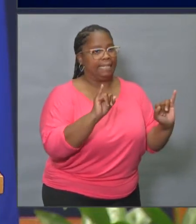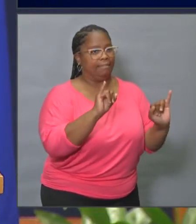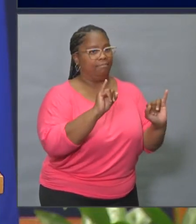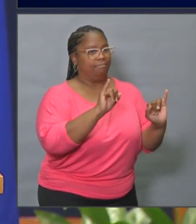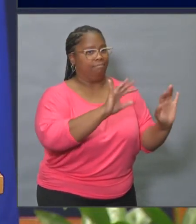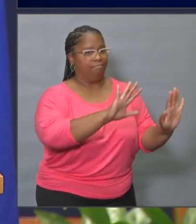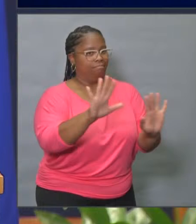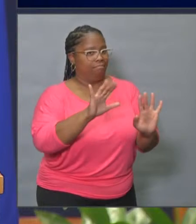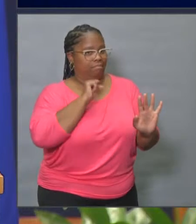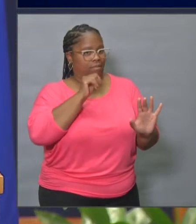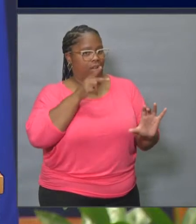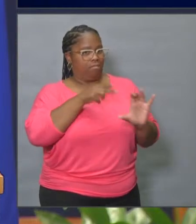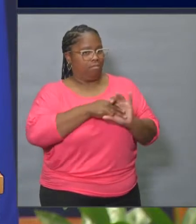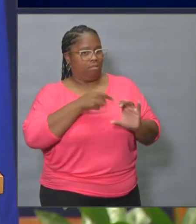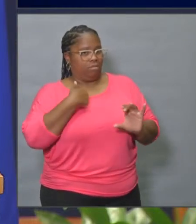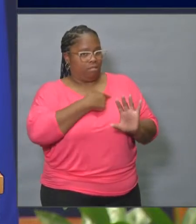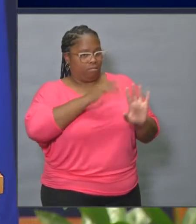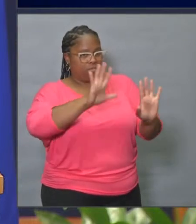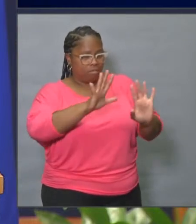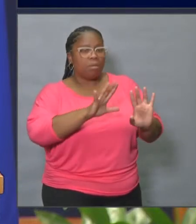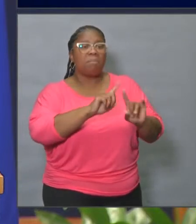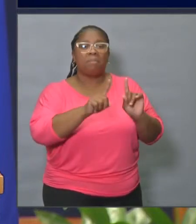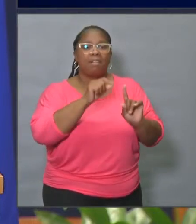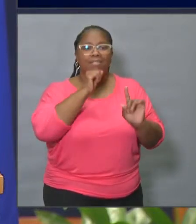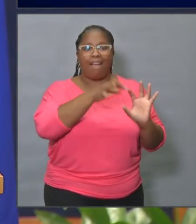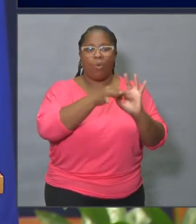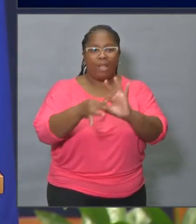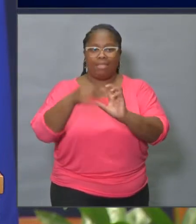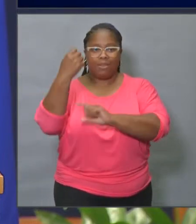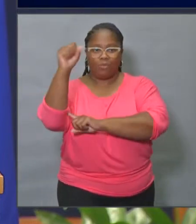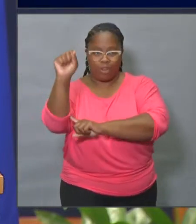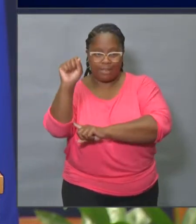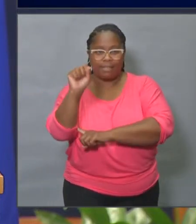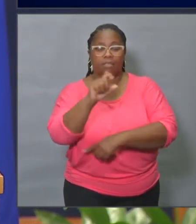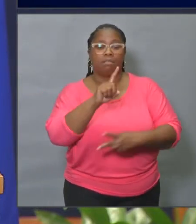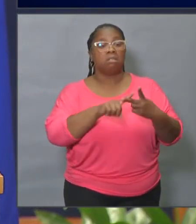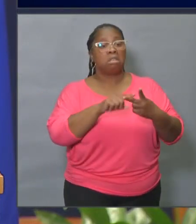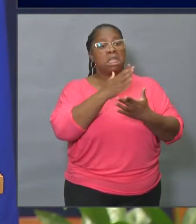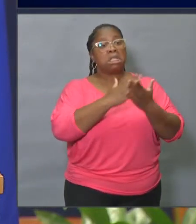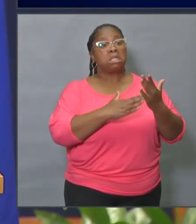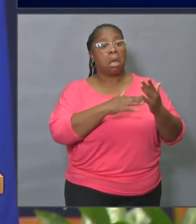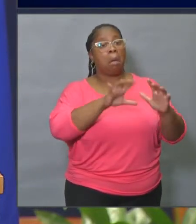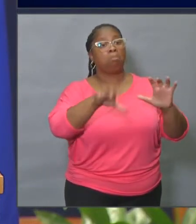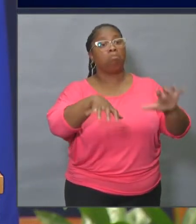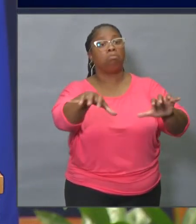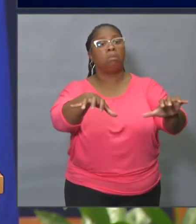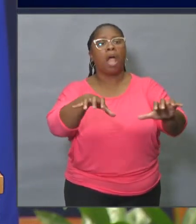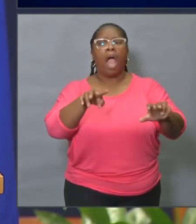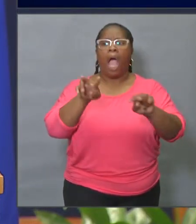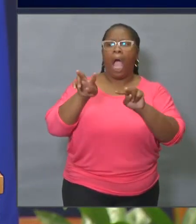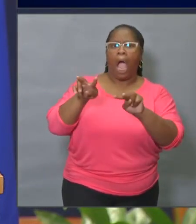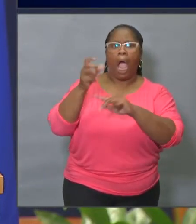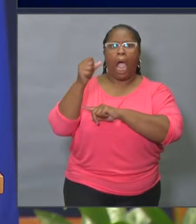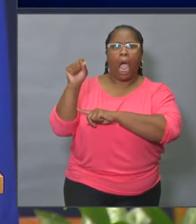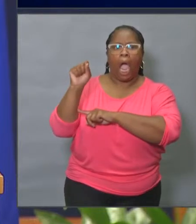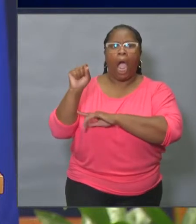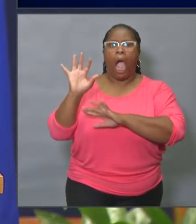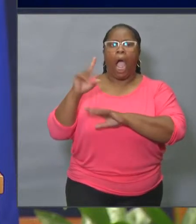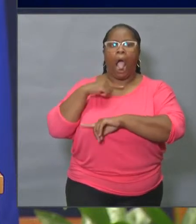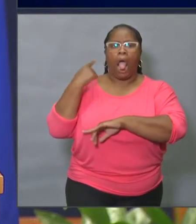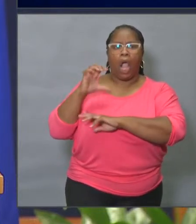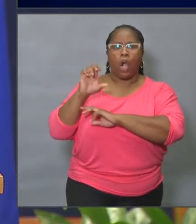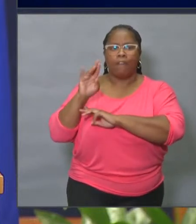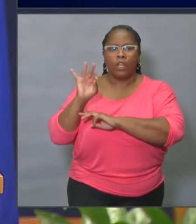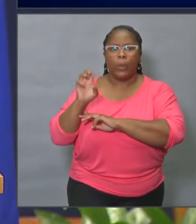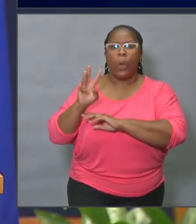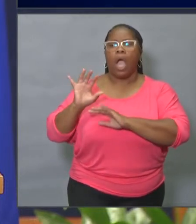was unrelated to the protests. Sites also that did elect to close in response to the protests or the curfews naturally led to